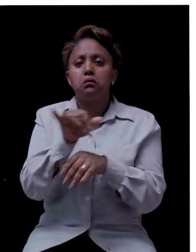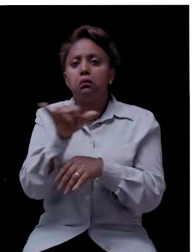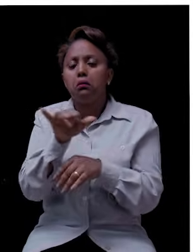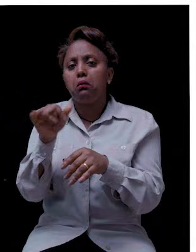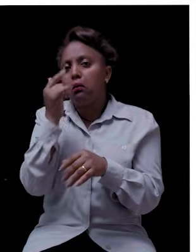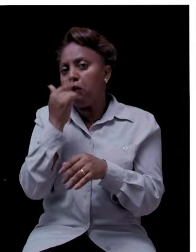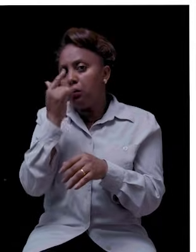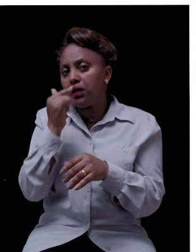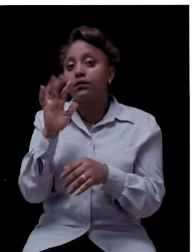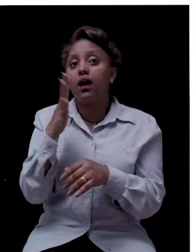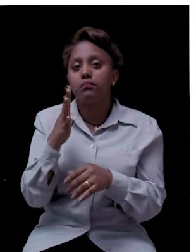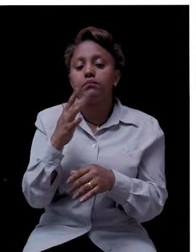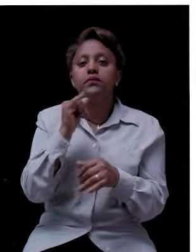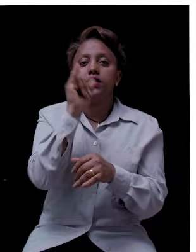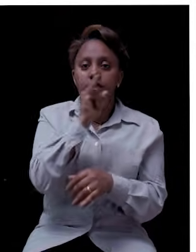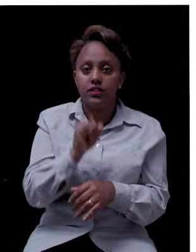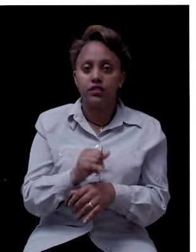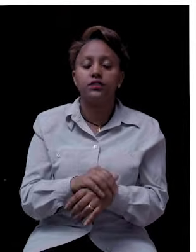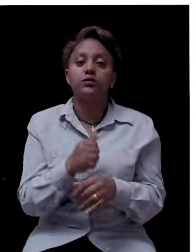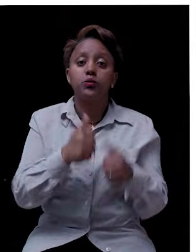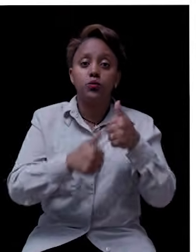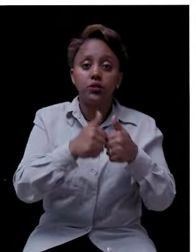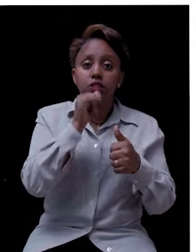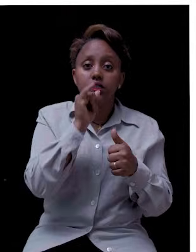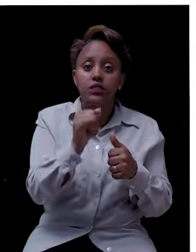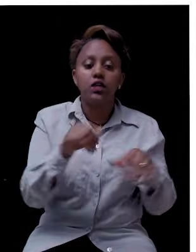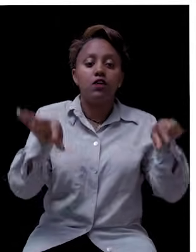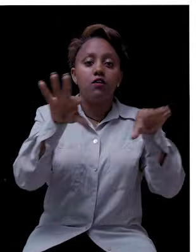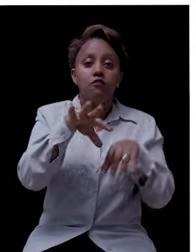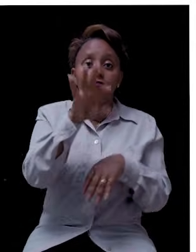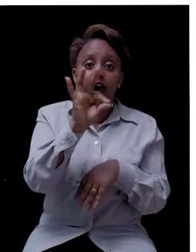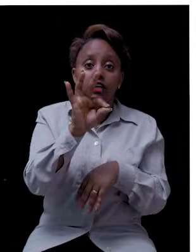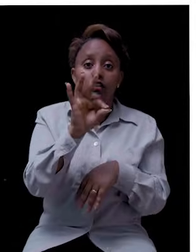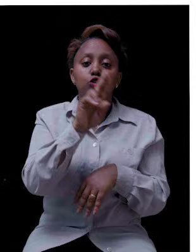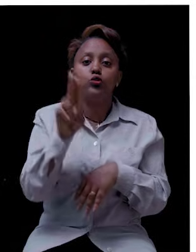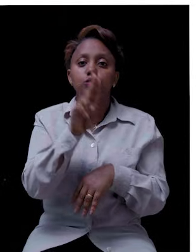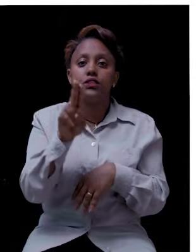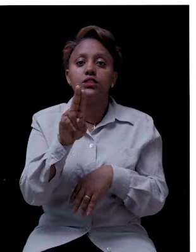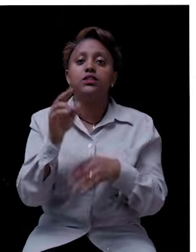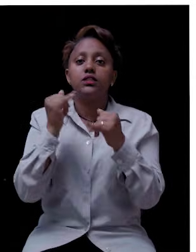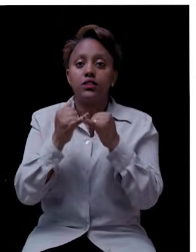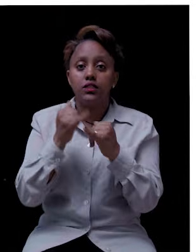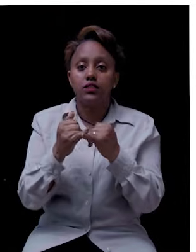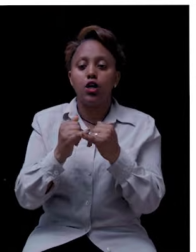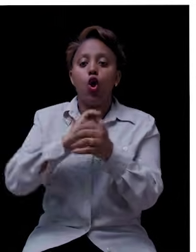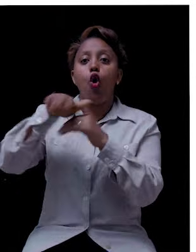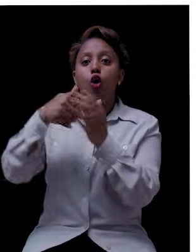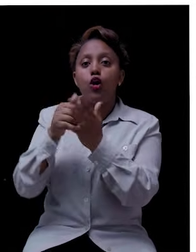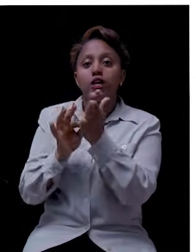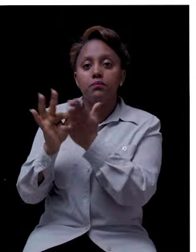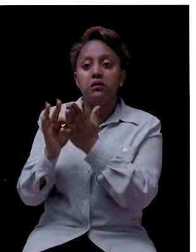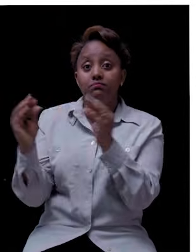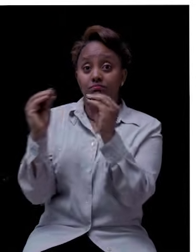include integers, which is defined using int. This integer is used to store whole numbers, which are mathematically known as